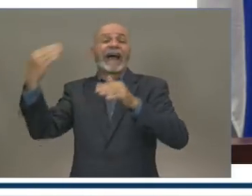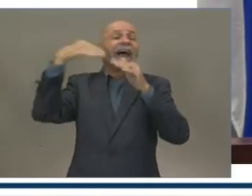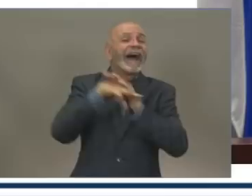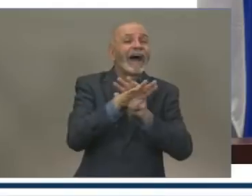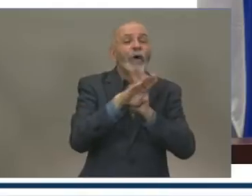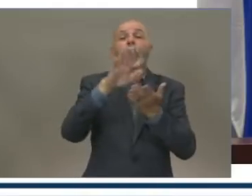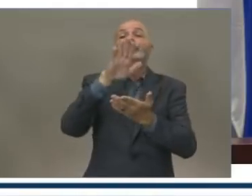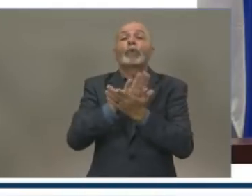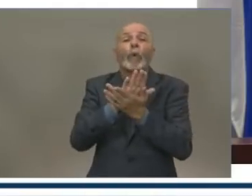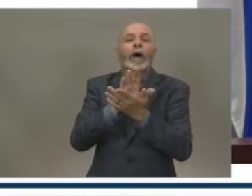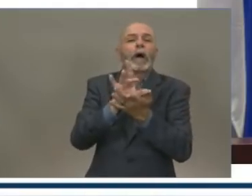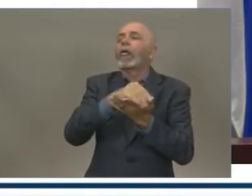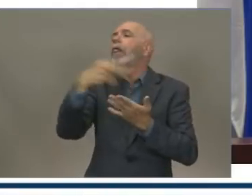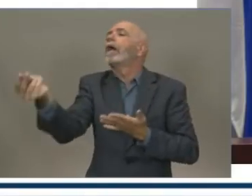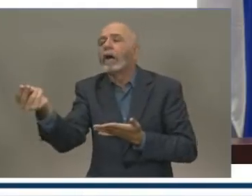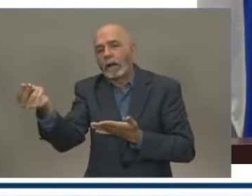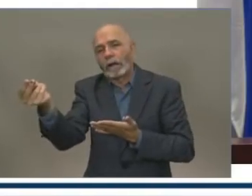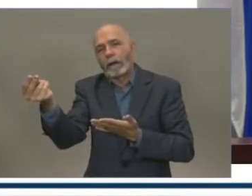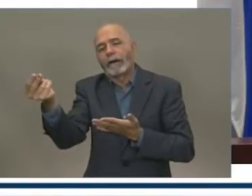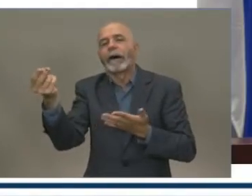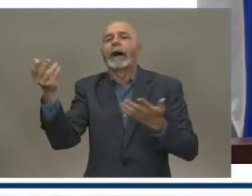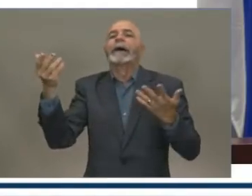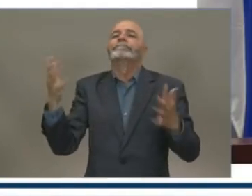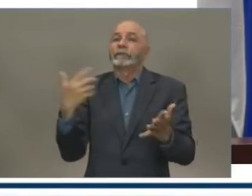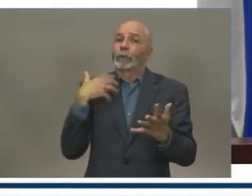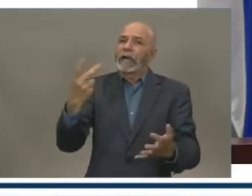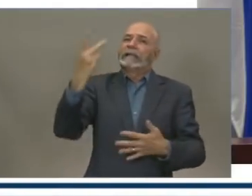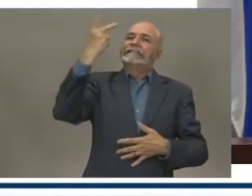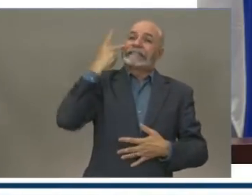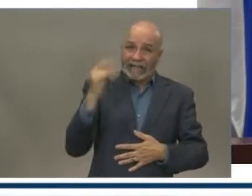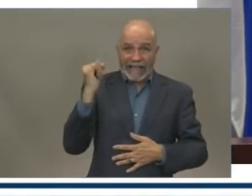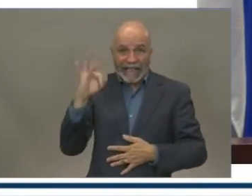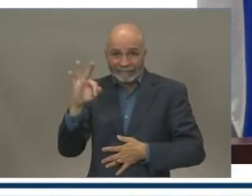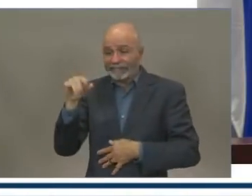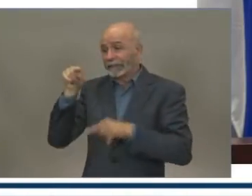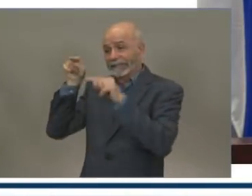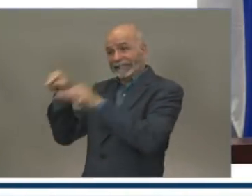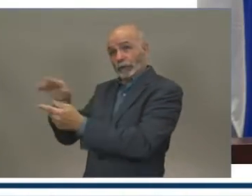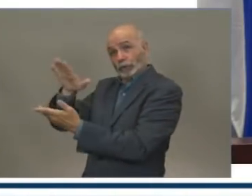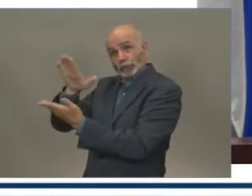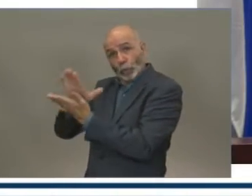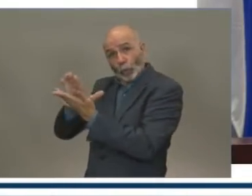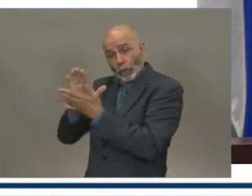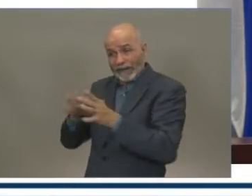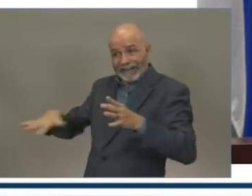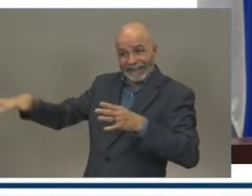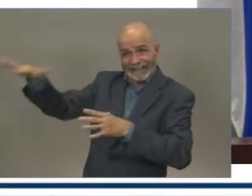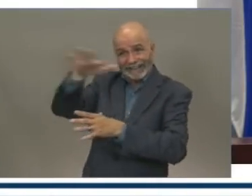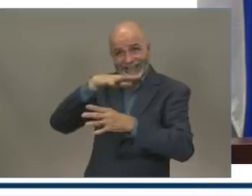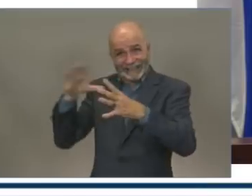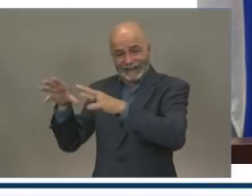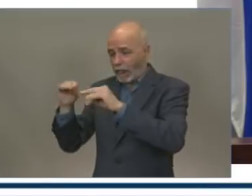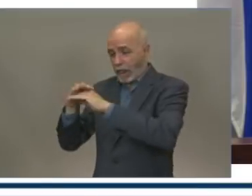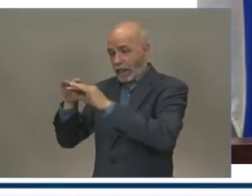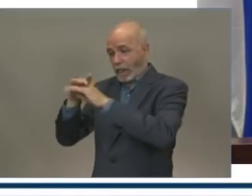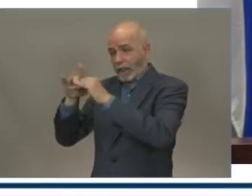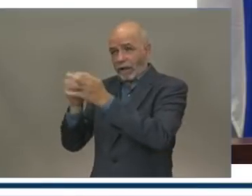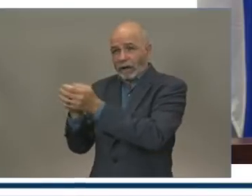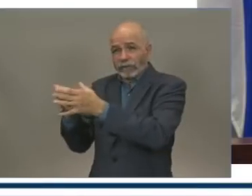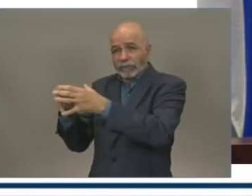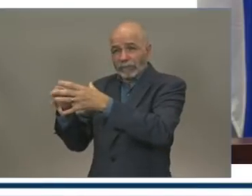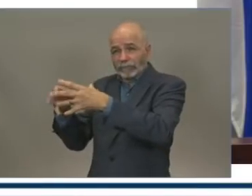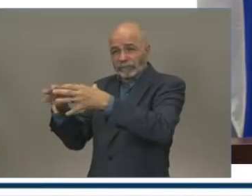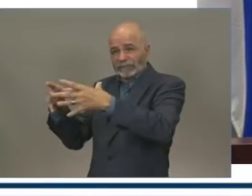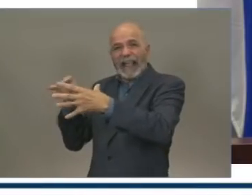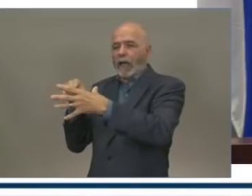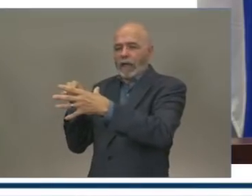seeing patterns of where there's been exposure within the school, and as long with are we having multiple exposures?